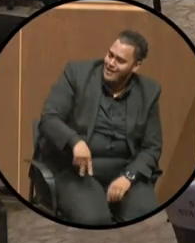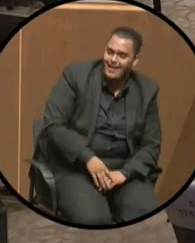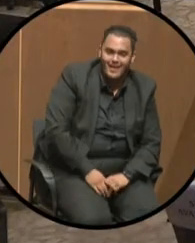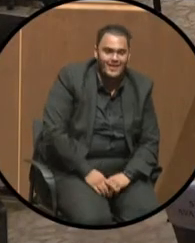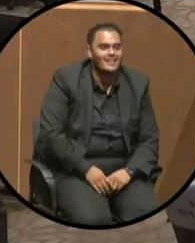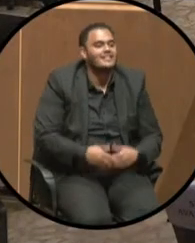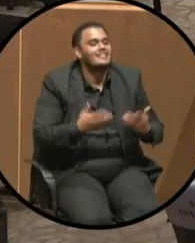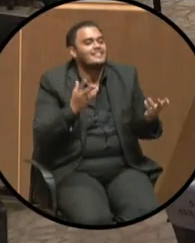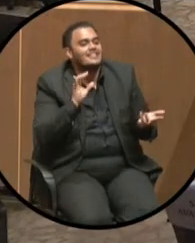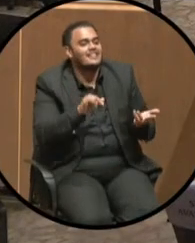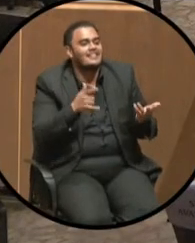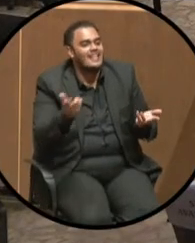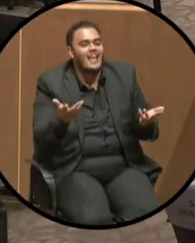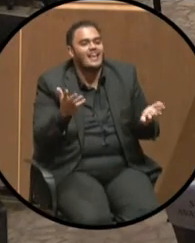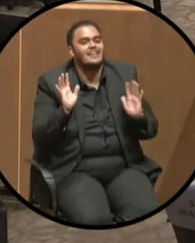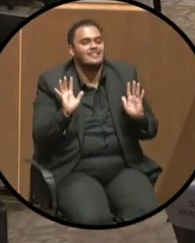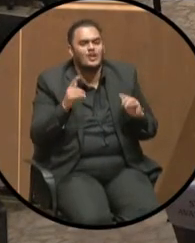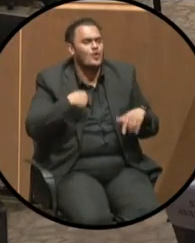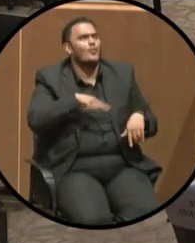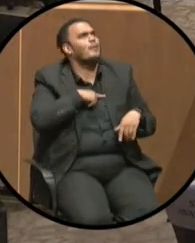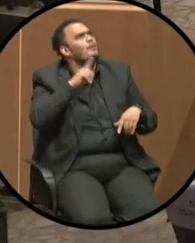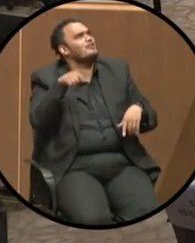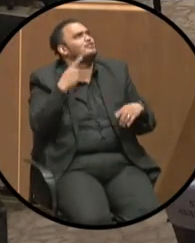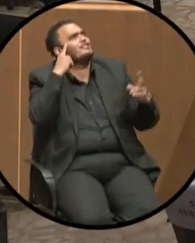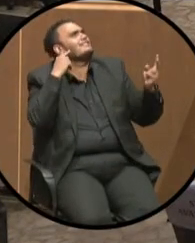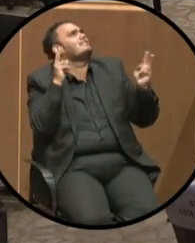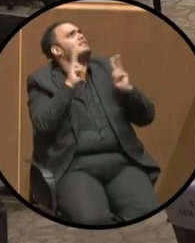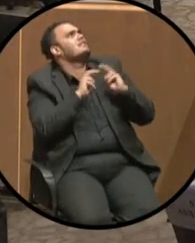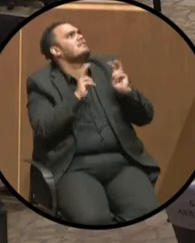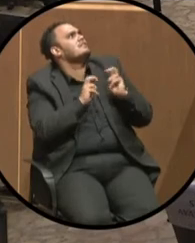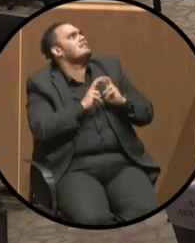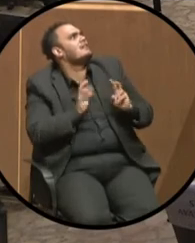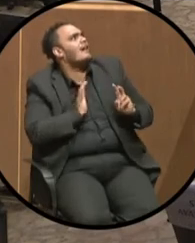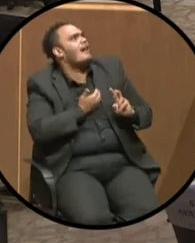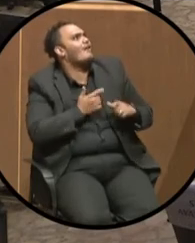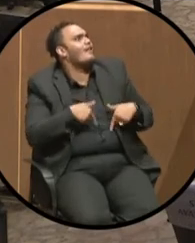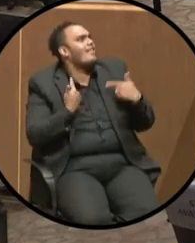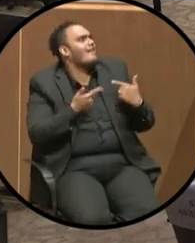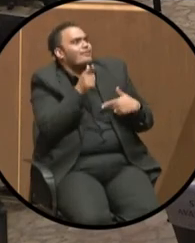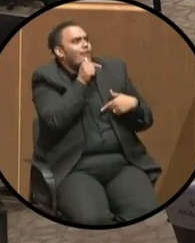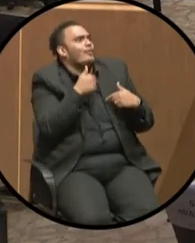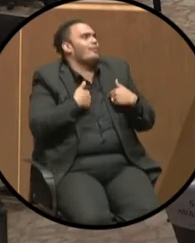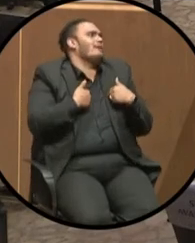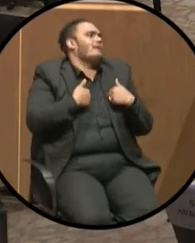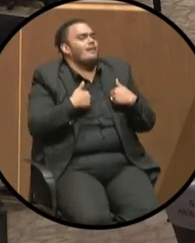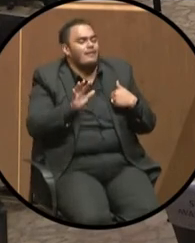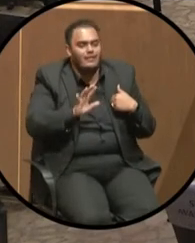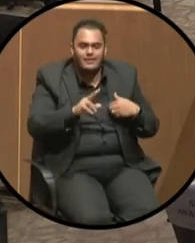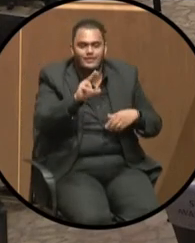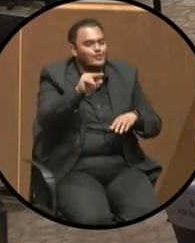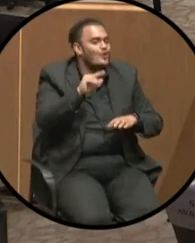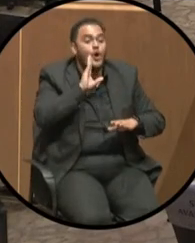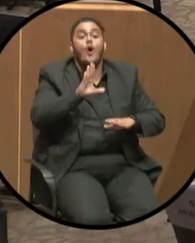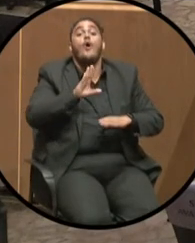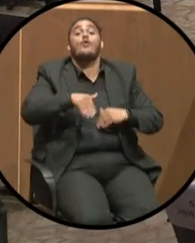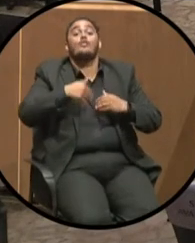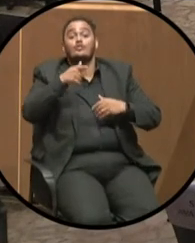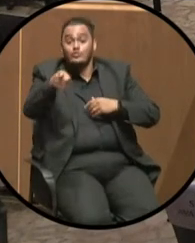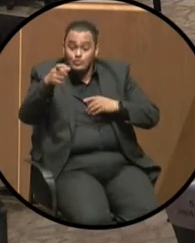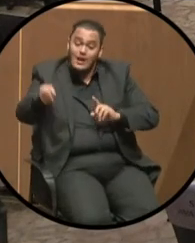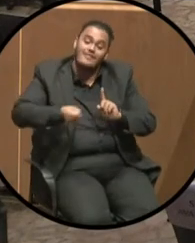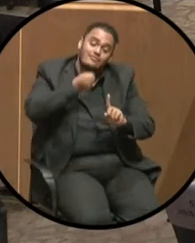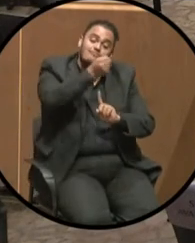Yes, we were just analyzing our lives. Provide me with your recommendations, and I will make sure it gets on the next agenda.